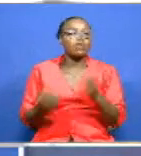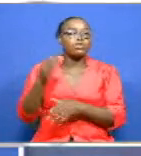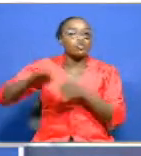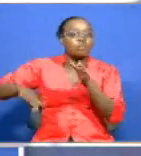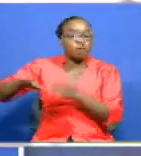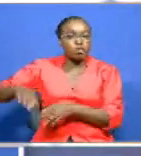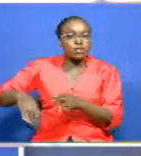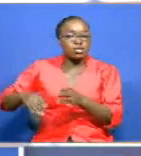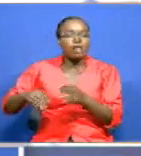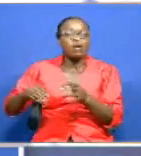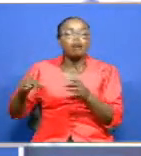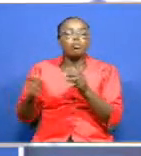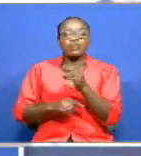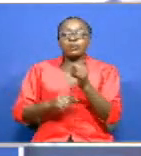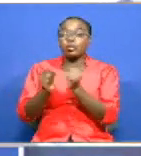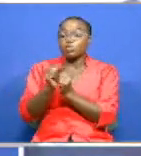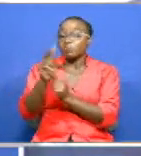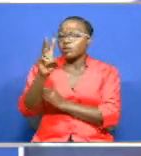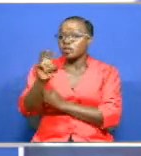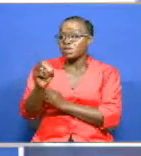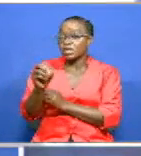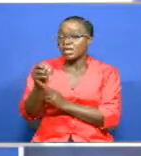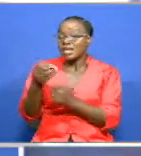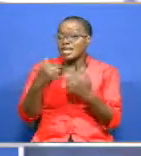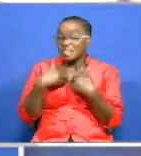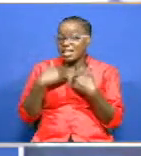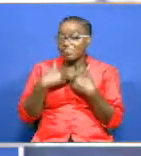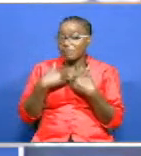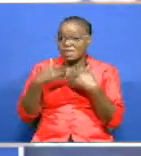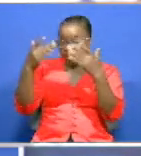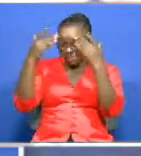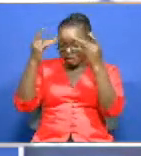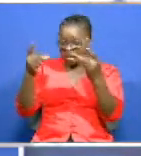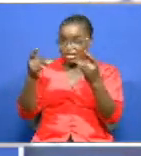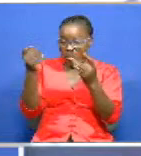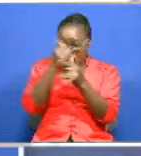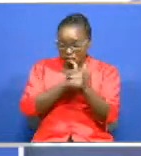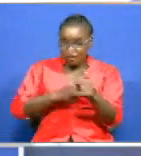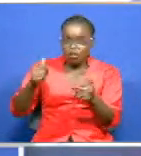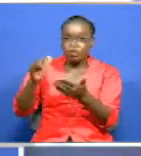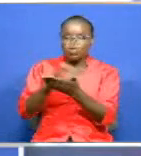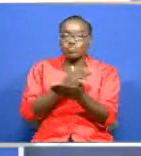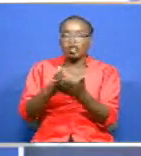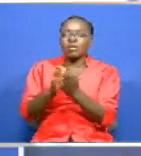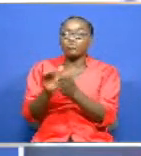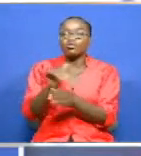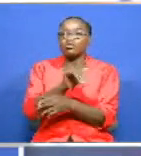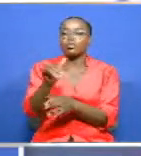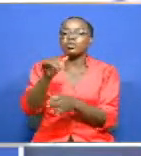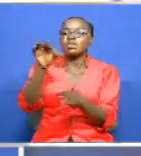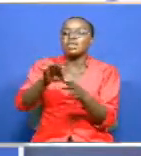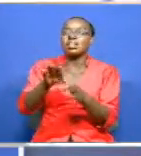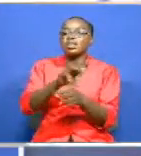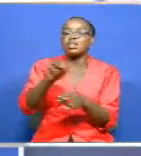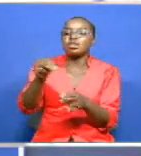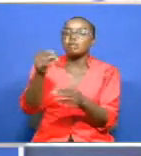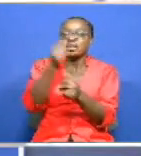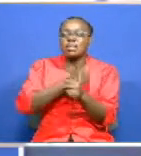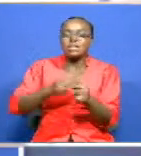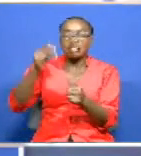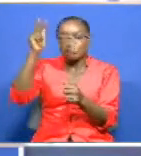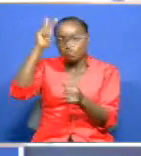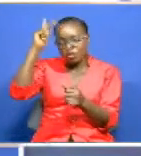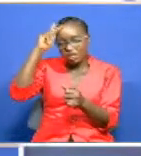October 20, a document they have and which they decided and refused to share with those who elected them, denying them